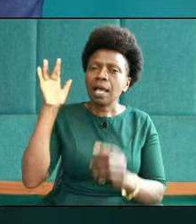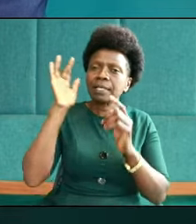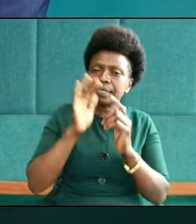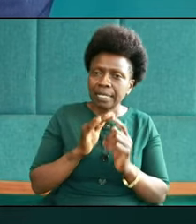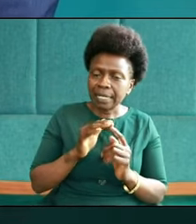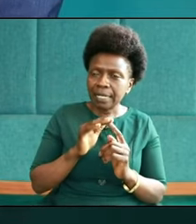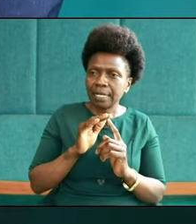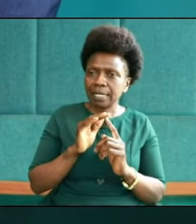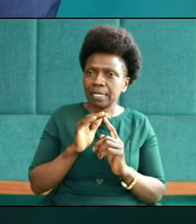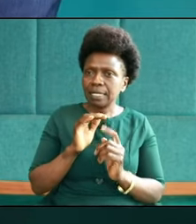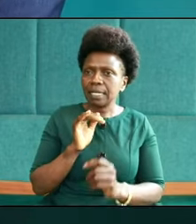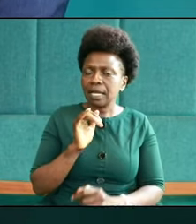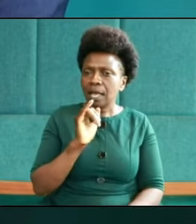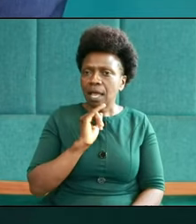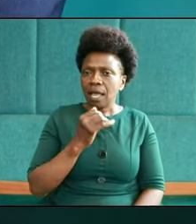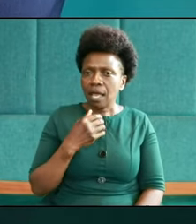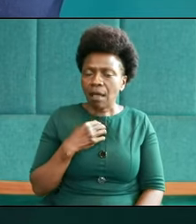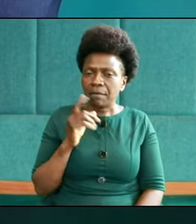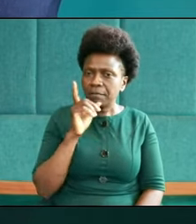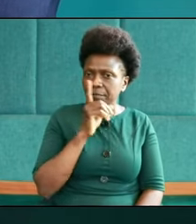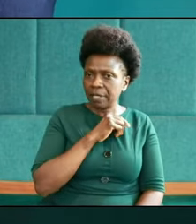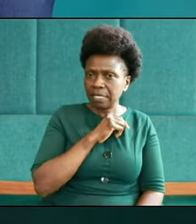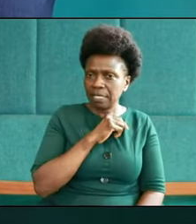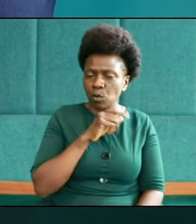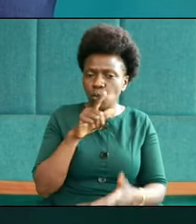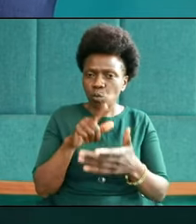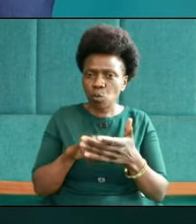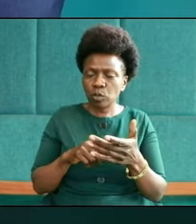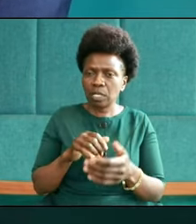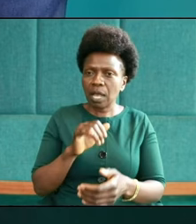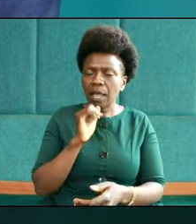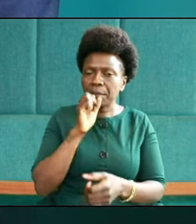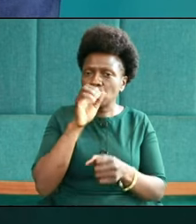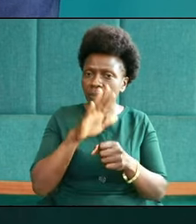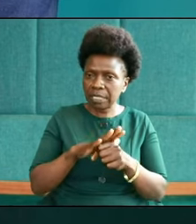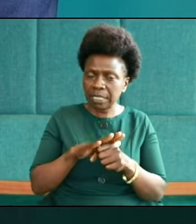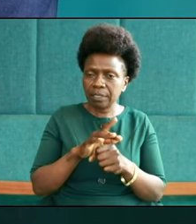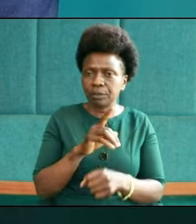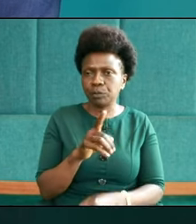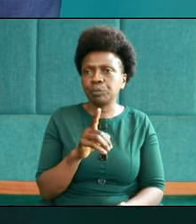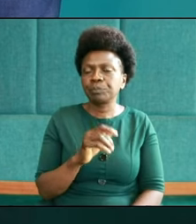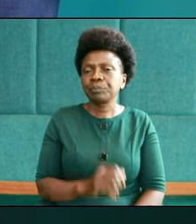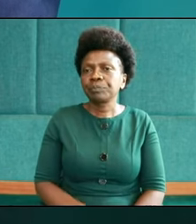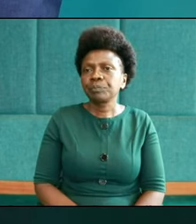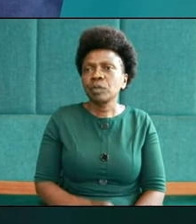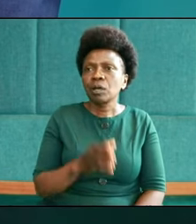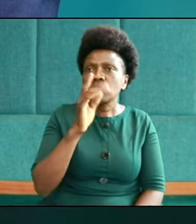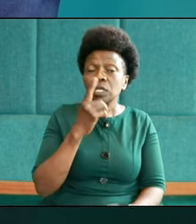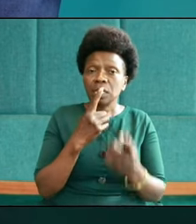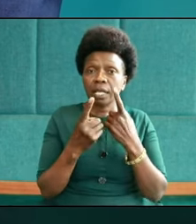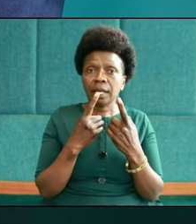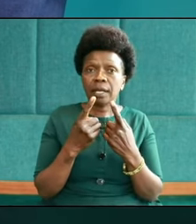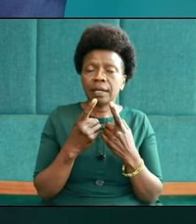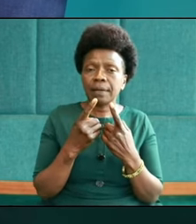until I have done what I have promised to you. God is saying,